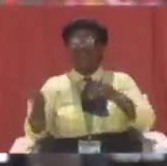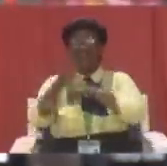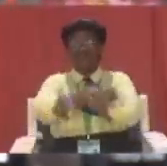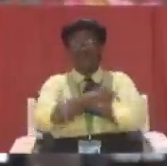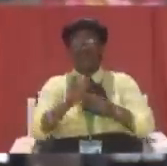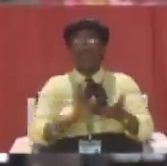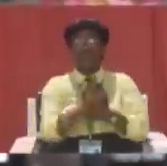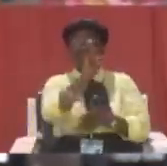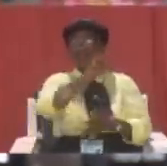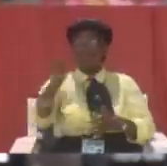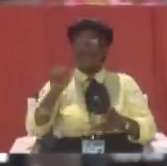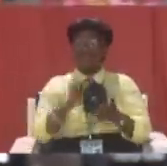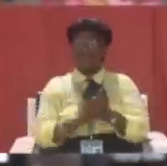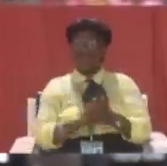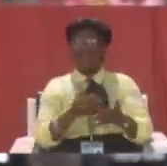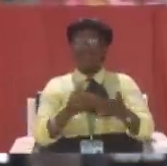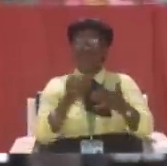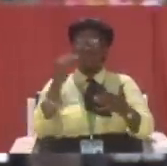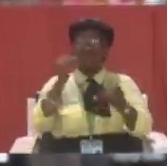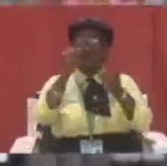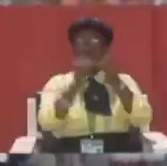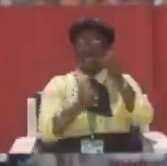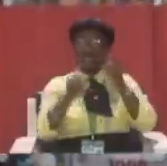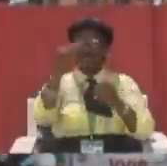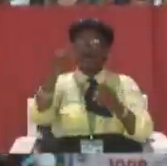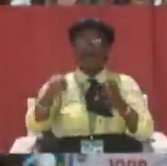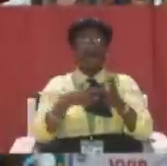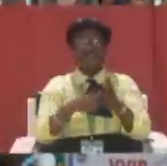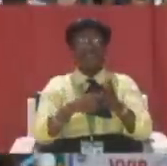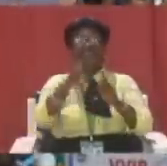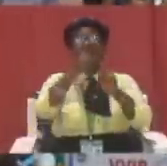month, you will become a wonder?